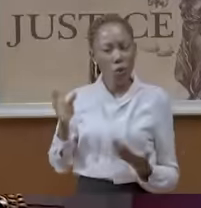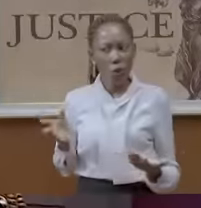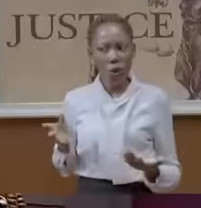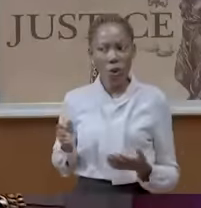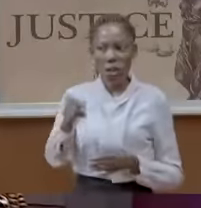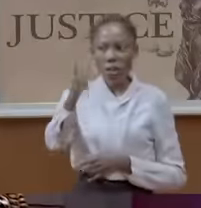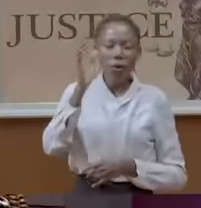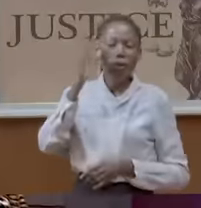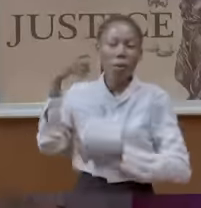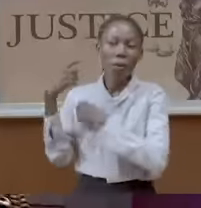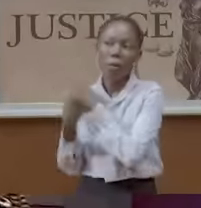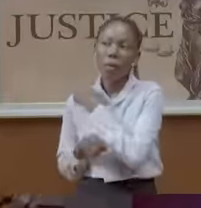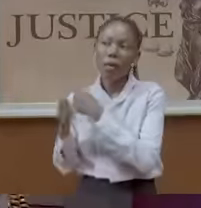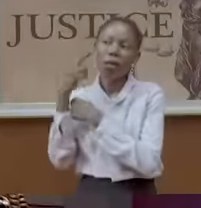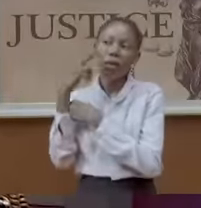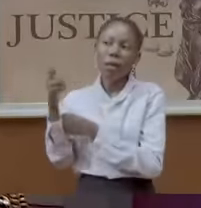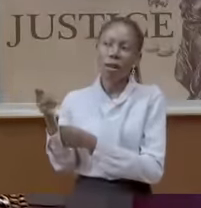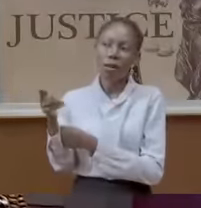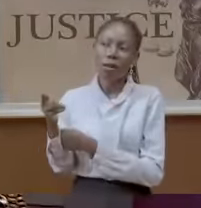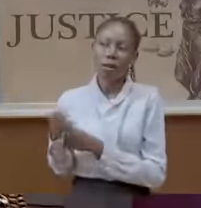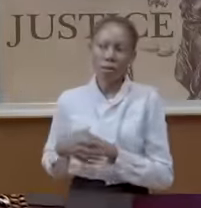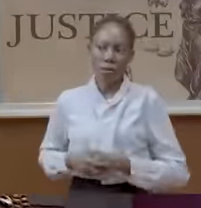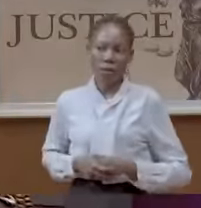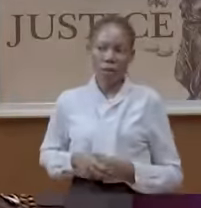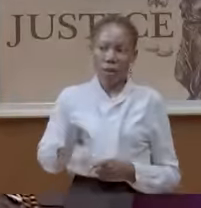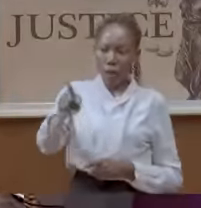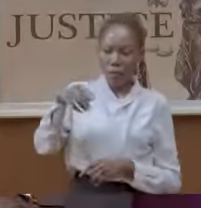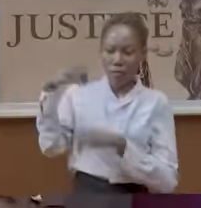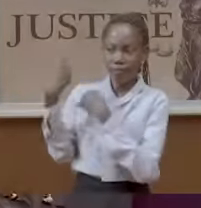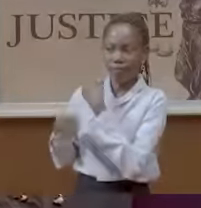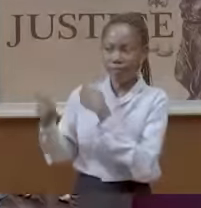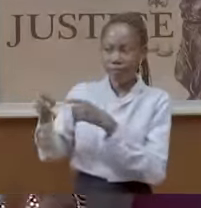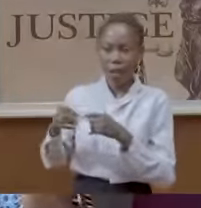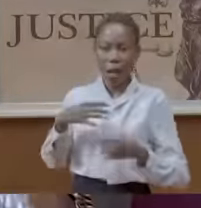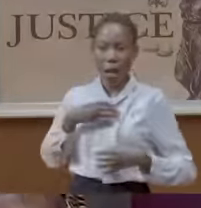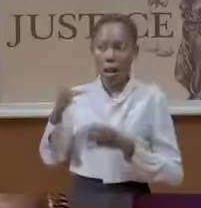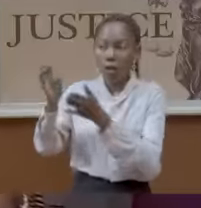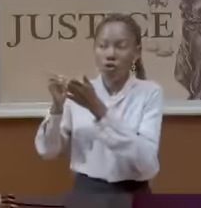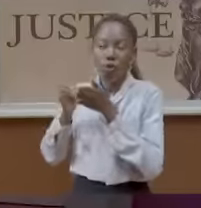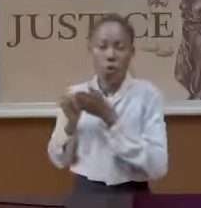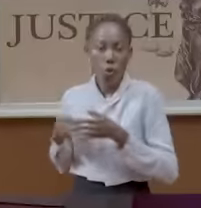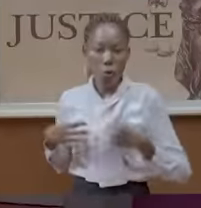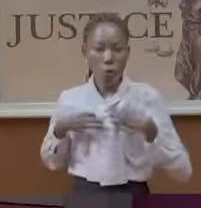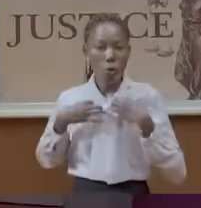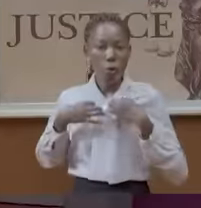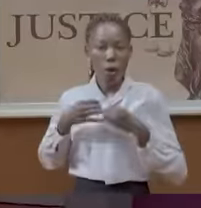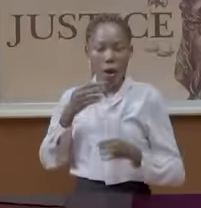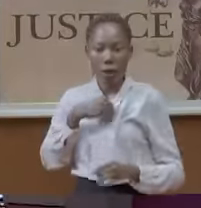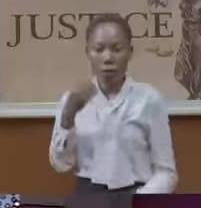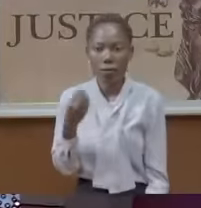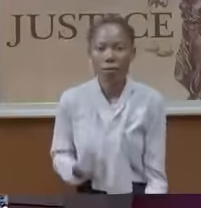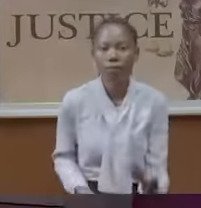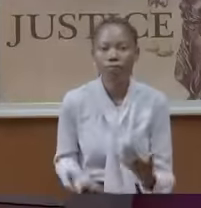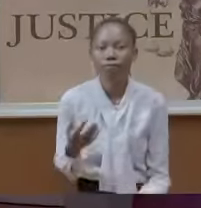I'll run out of here. When the first time I ran out, she beat me, tore my clothes, burnt He took us, threw it downstairs and burnt it.